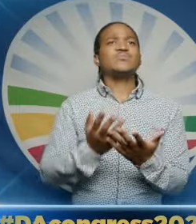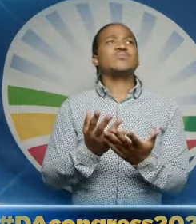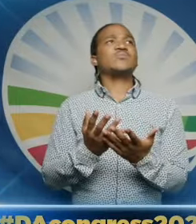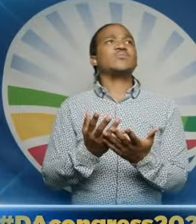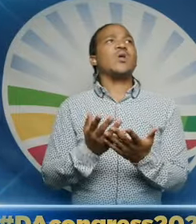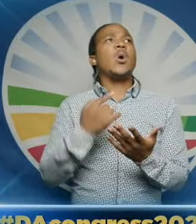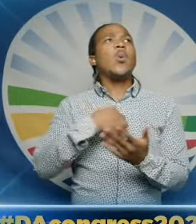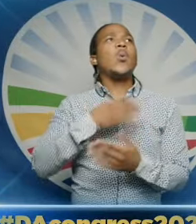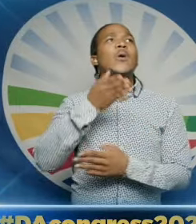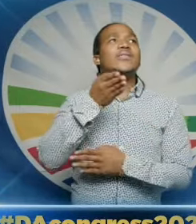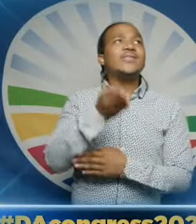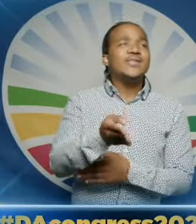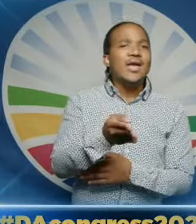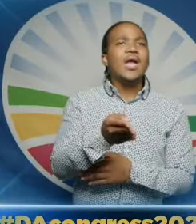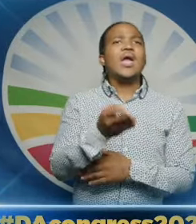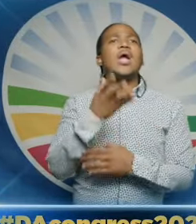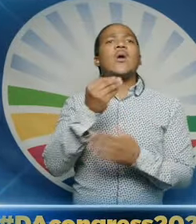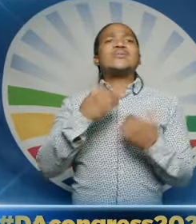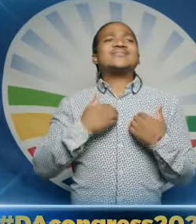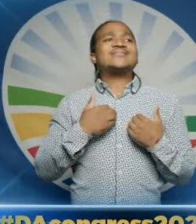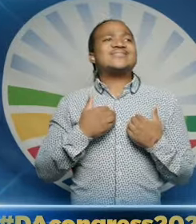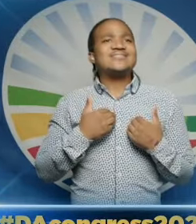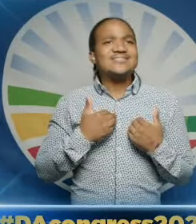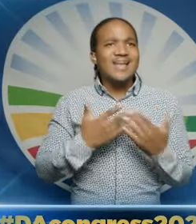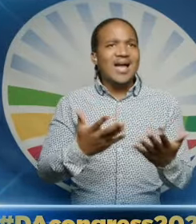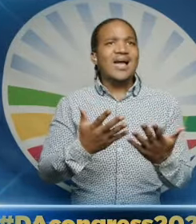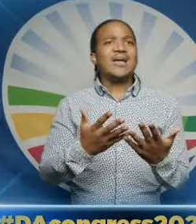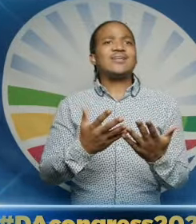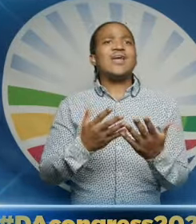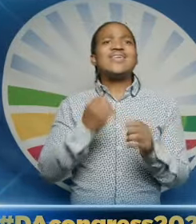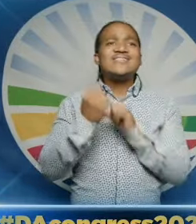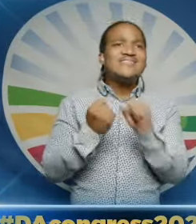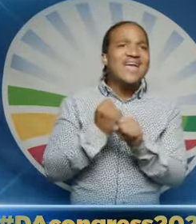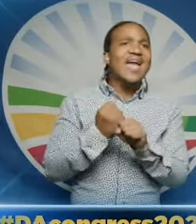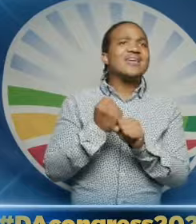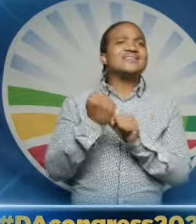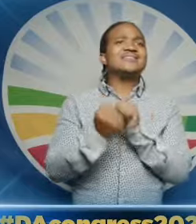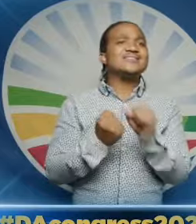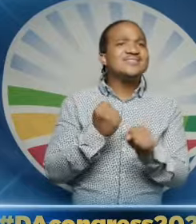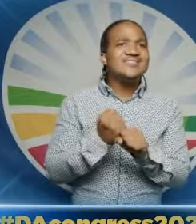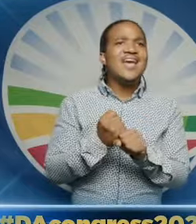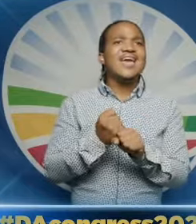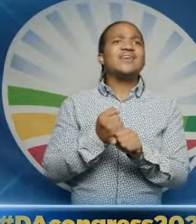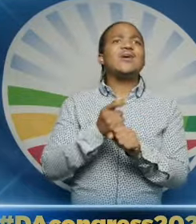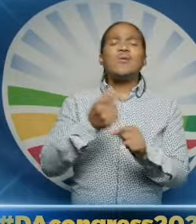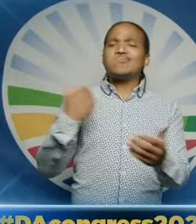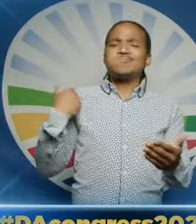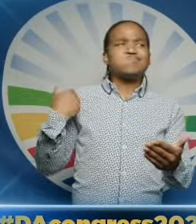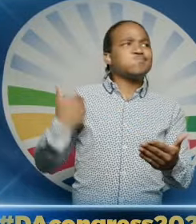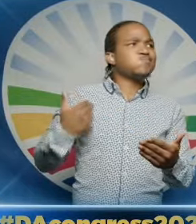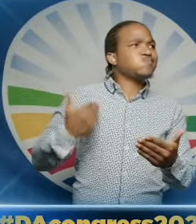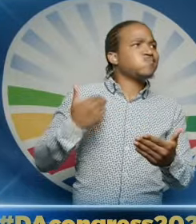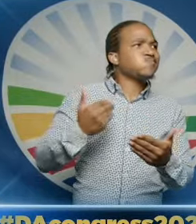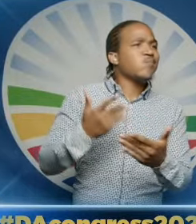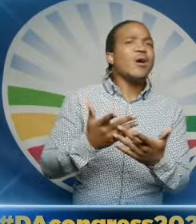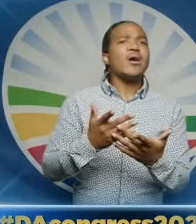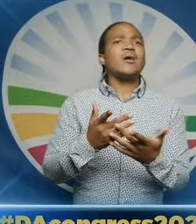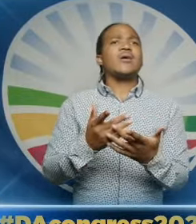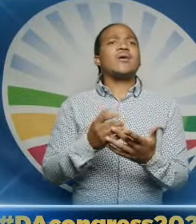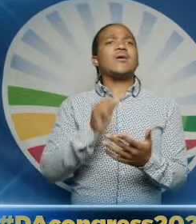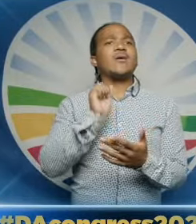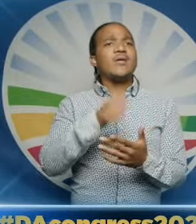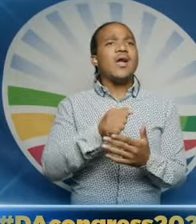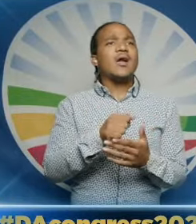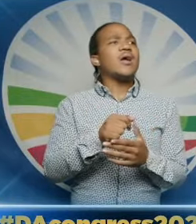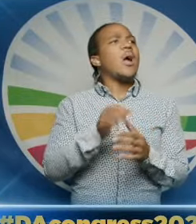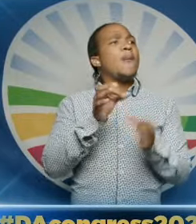he was there right from the beginning. 4 years. 4 years. 18 worked at the project. 18 politics of the long haul. Politics of